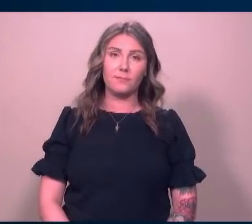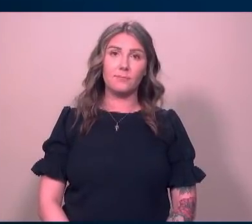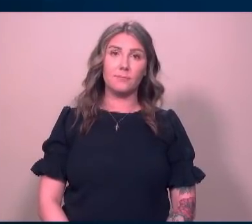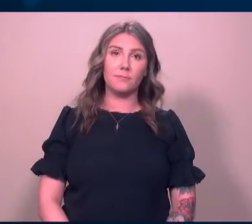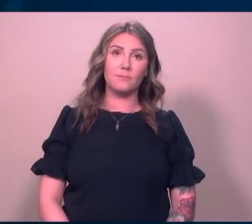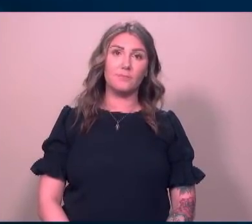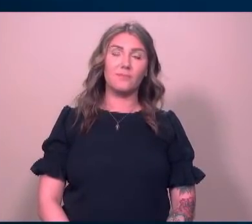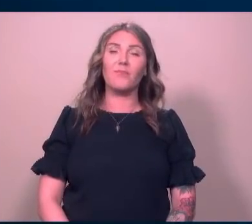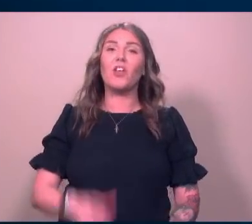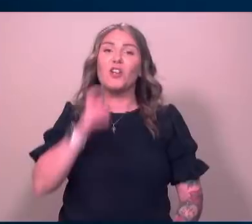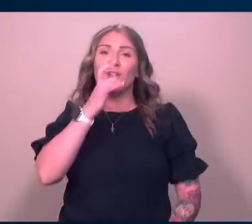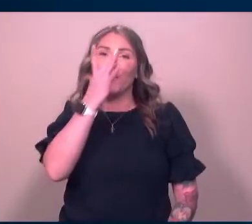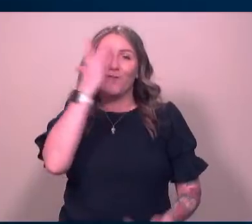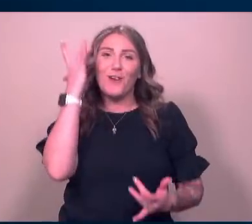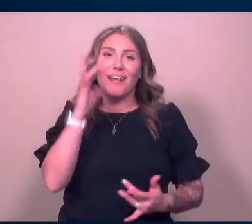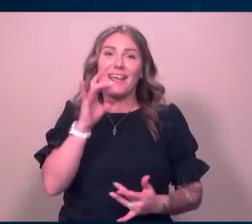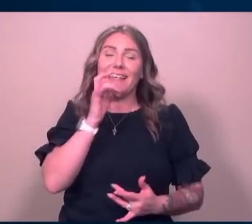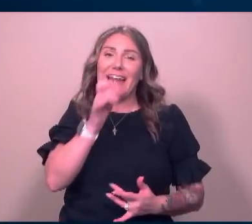Don't forget to unmute.